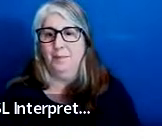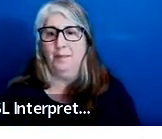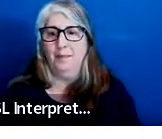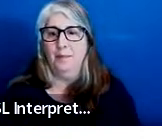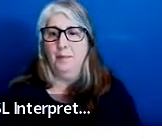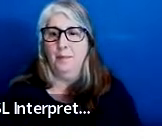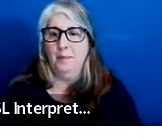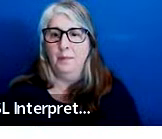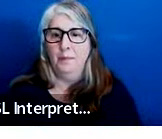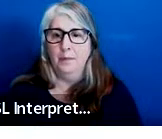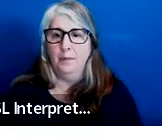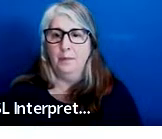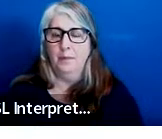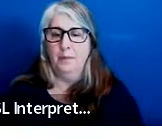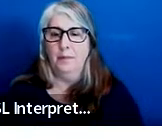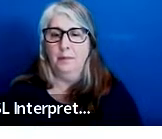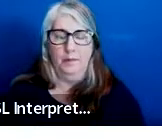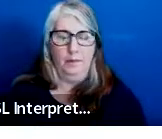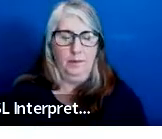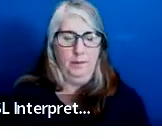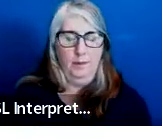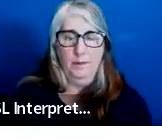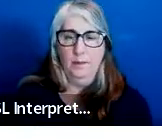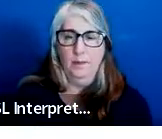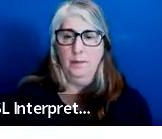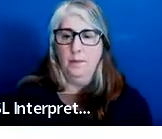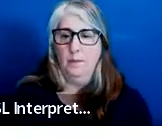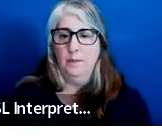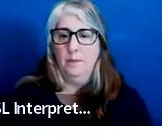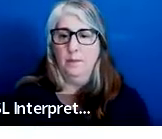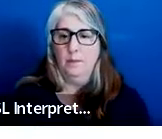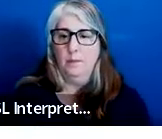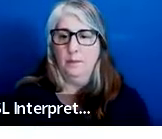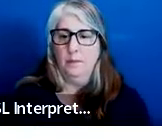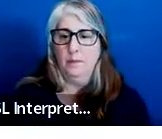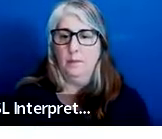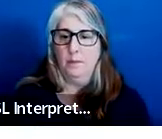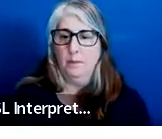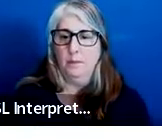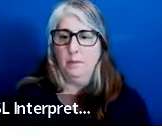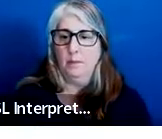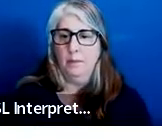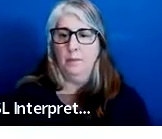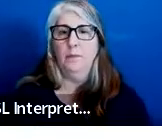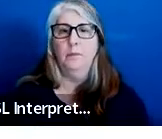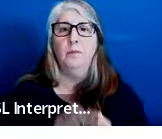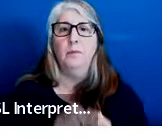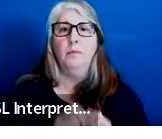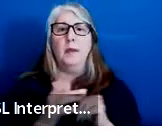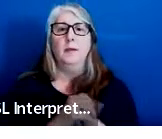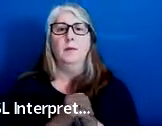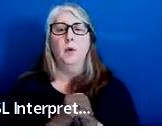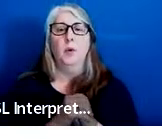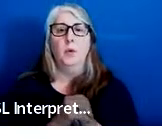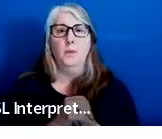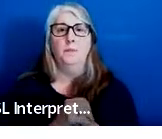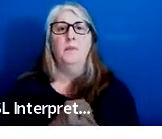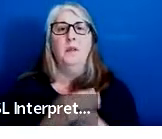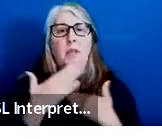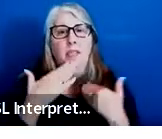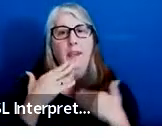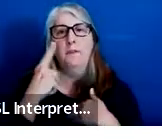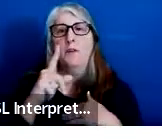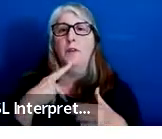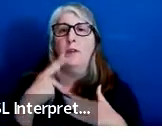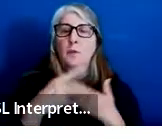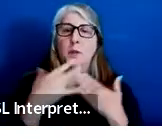pickup team. I've been participating since pilot with no problem. Shout out to that designated hauler. We appreciate your services.